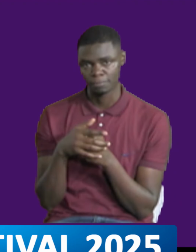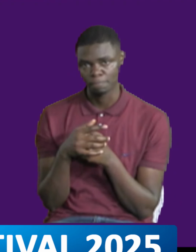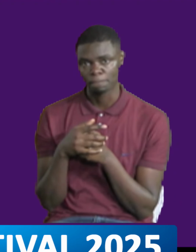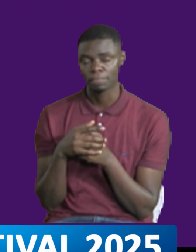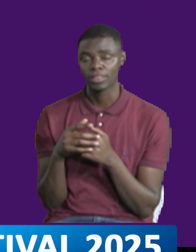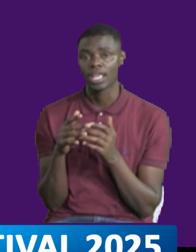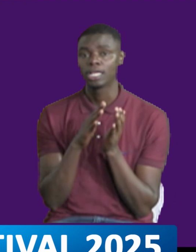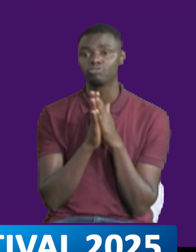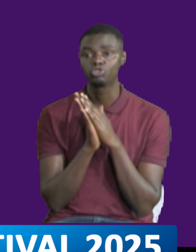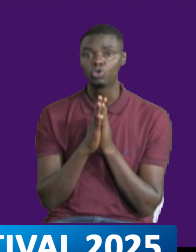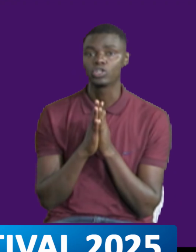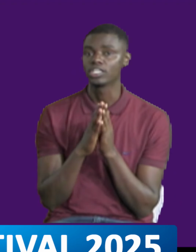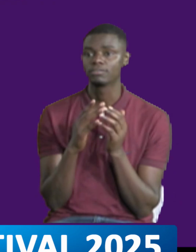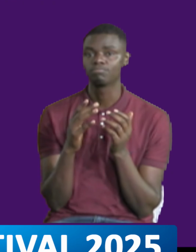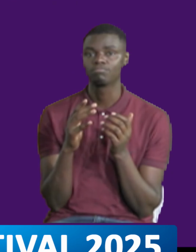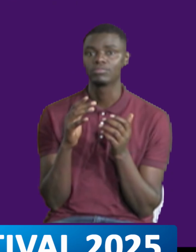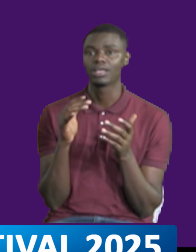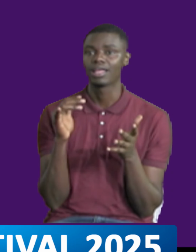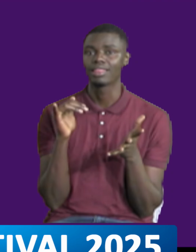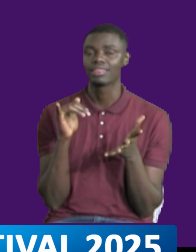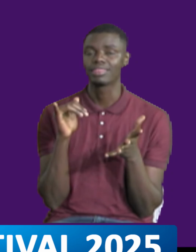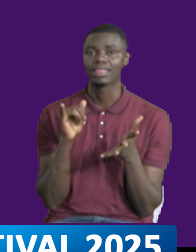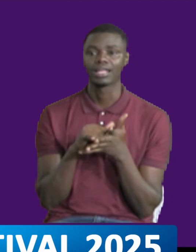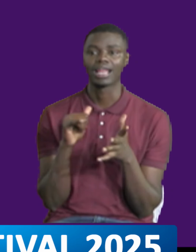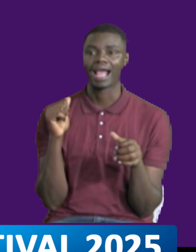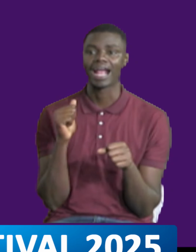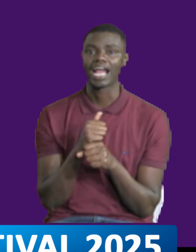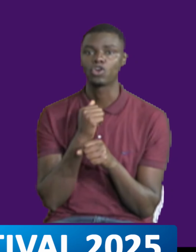would ideally not make it to